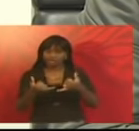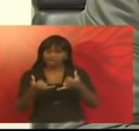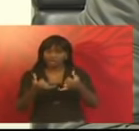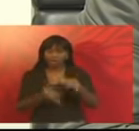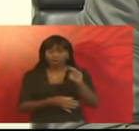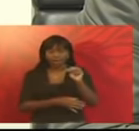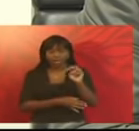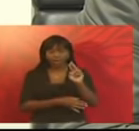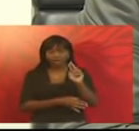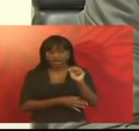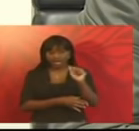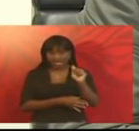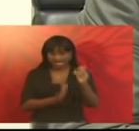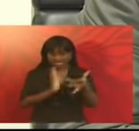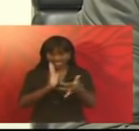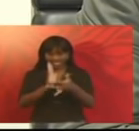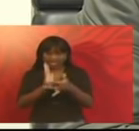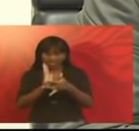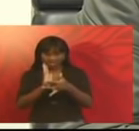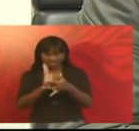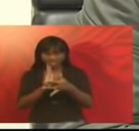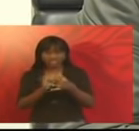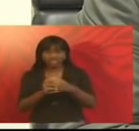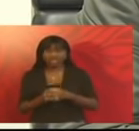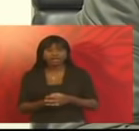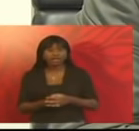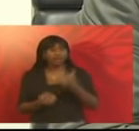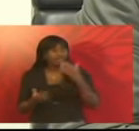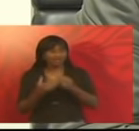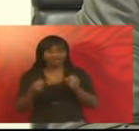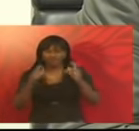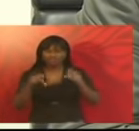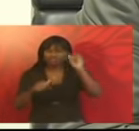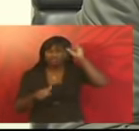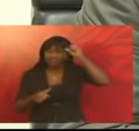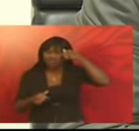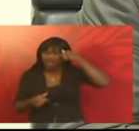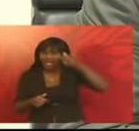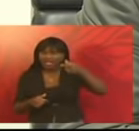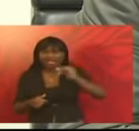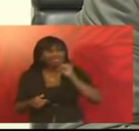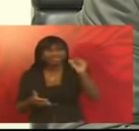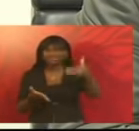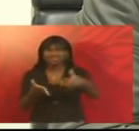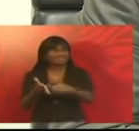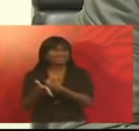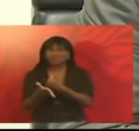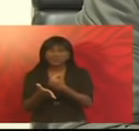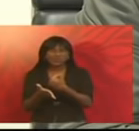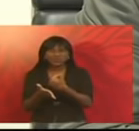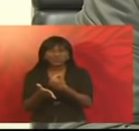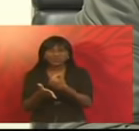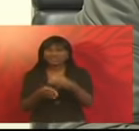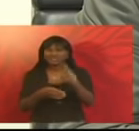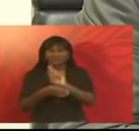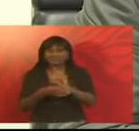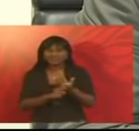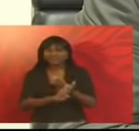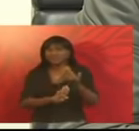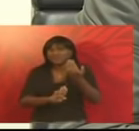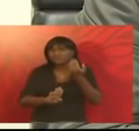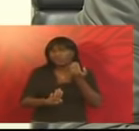RNA technology of which you've spoken is a good opportunity to remind the public that this isn't brand new technology. It is relatively new, but it's